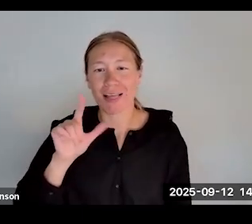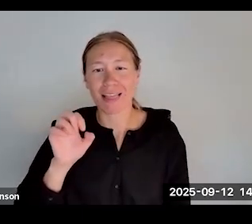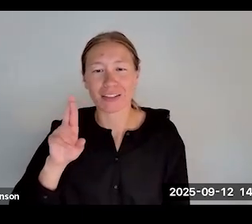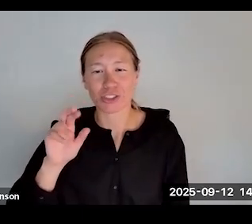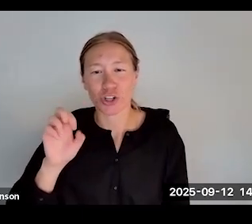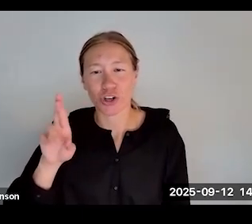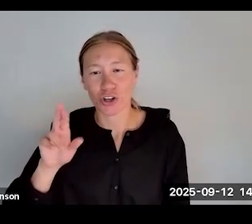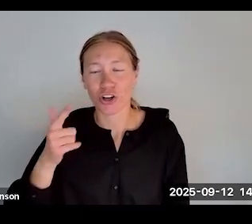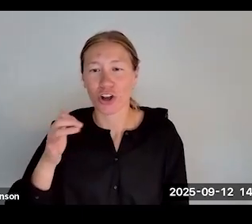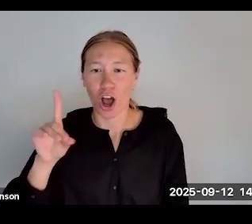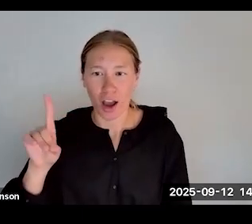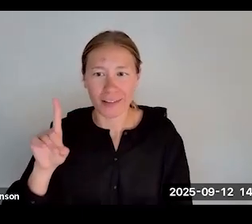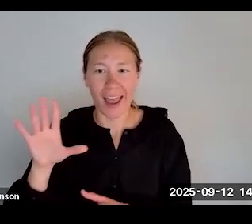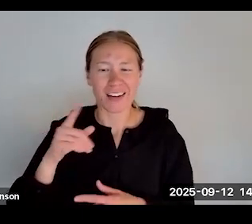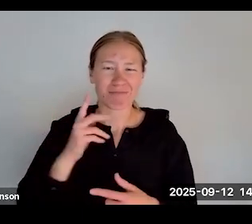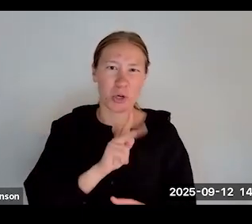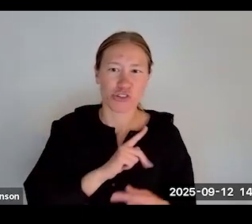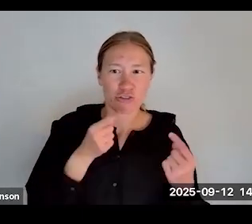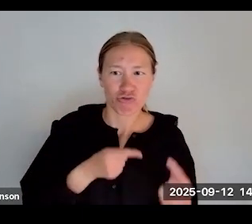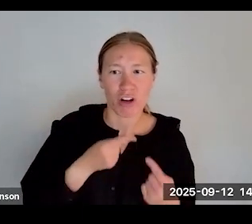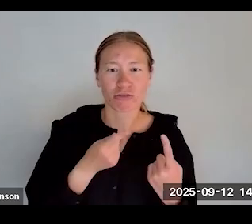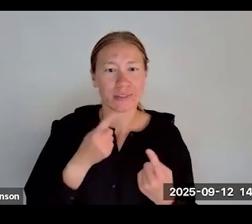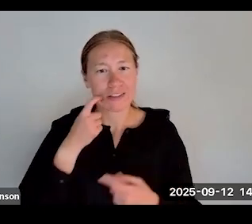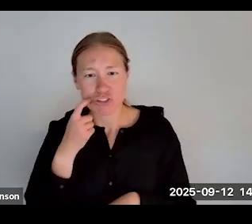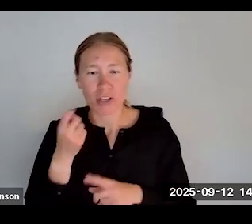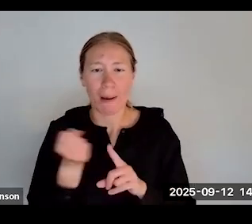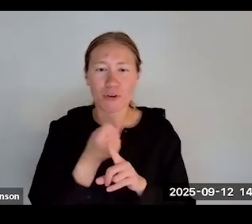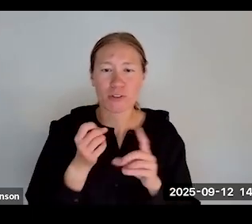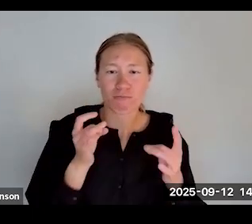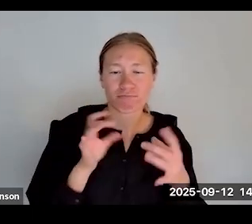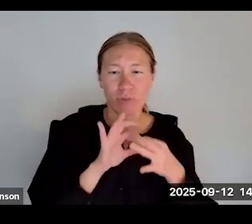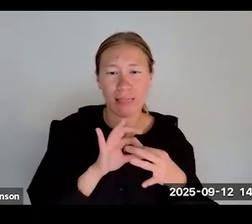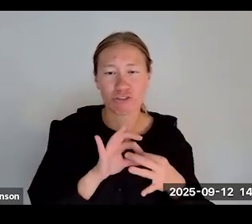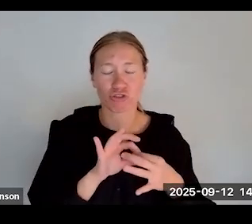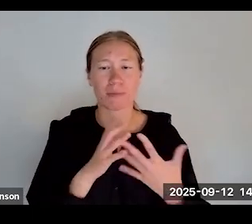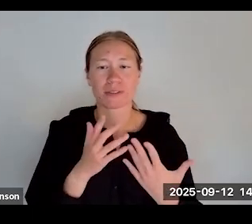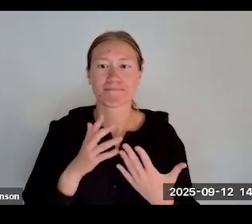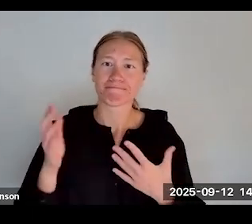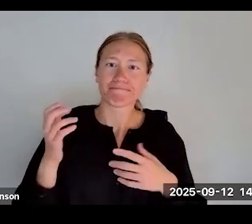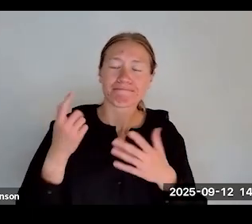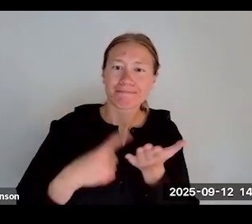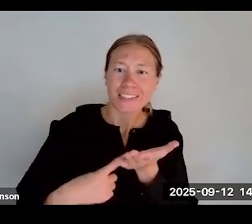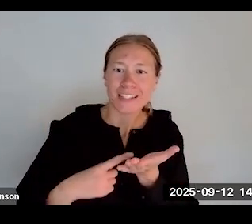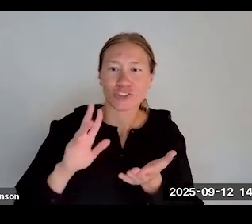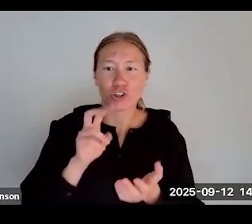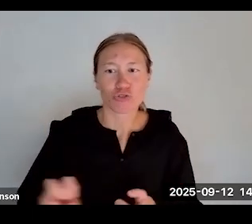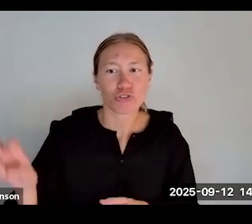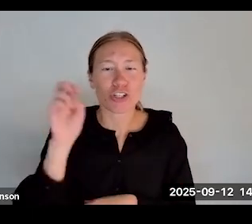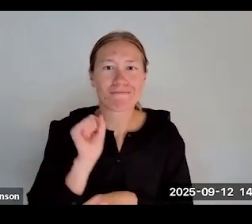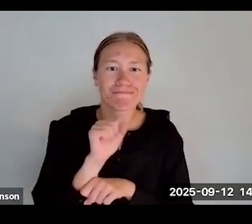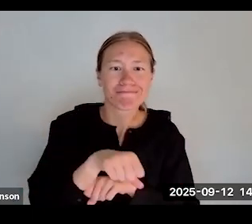relationships. Matlin shares her journey of overcoming obstacles, finding her voice, and advocating for disability